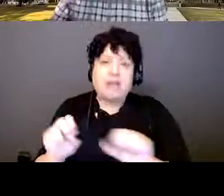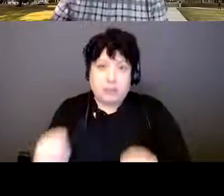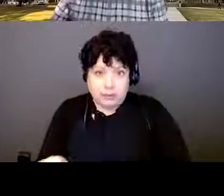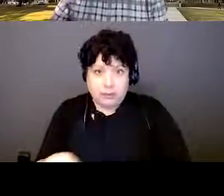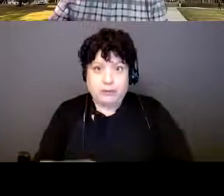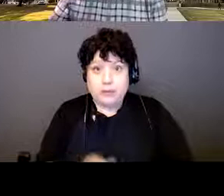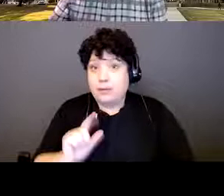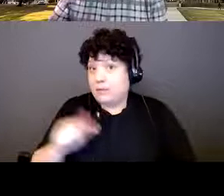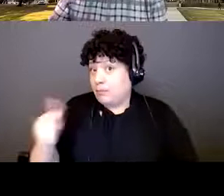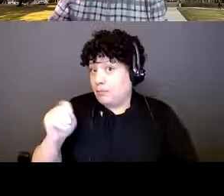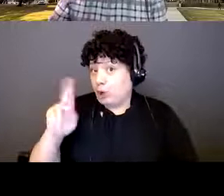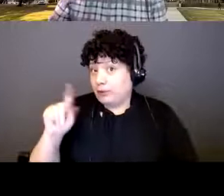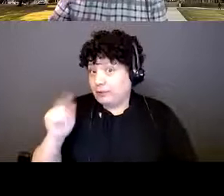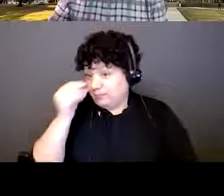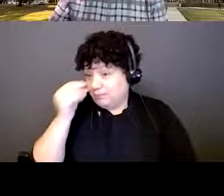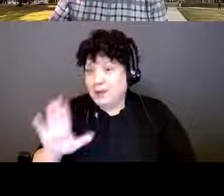You're muted, Margaret.